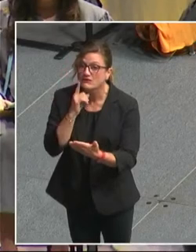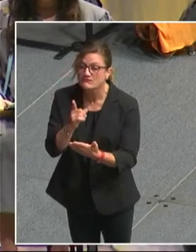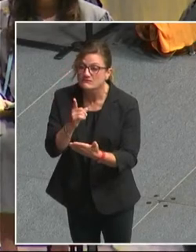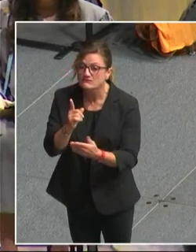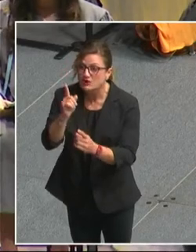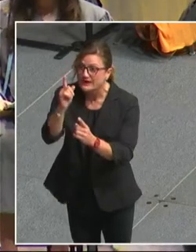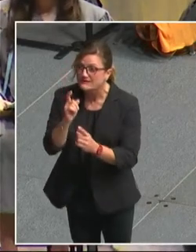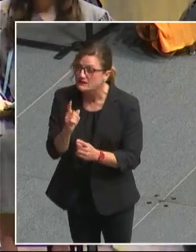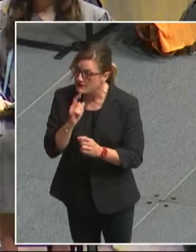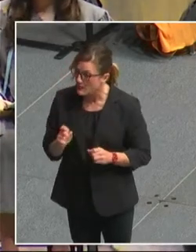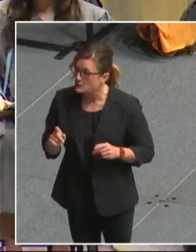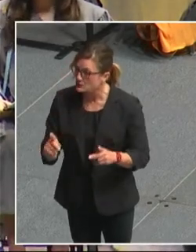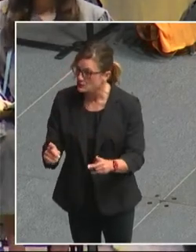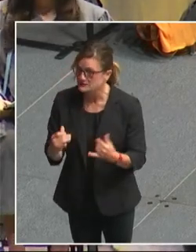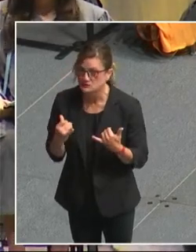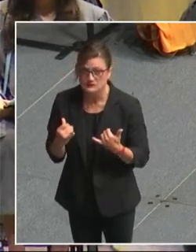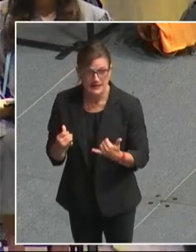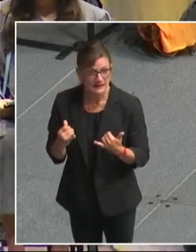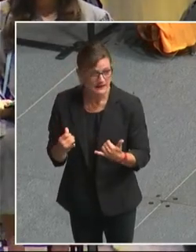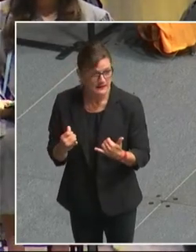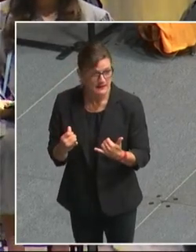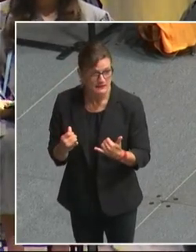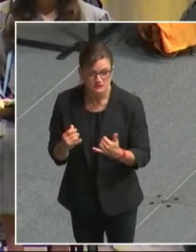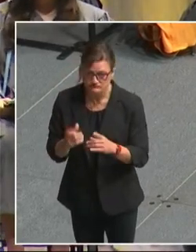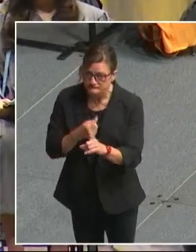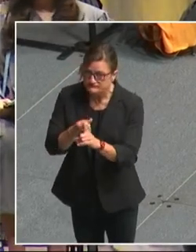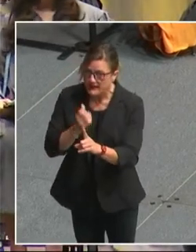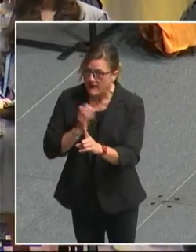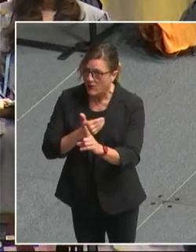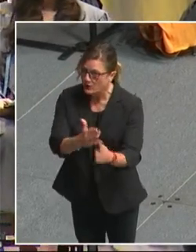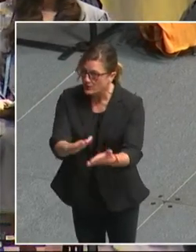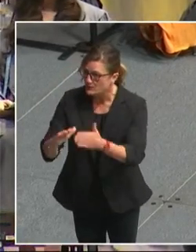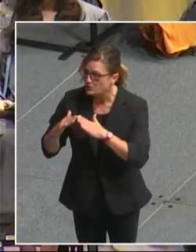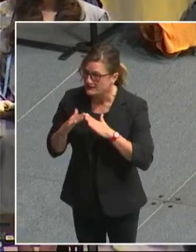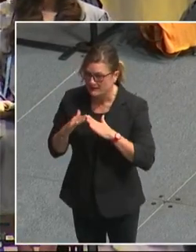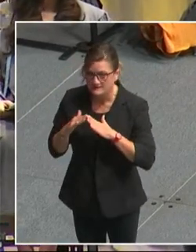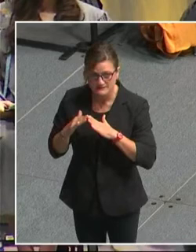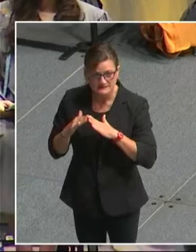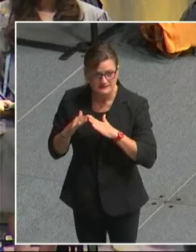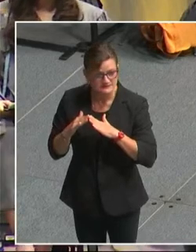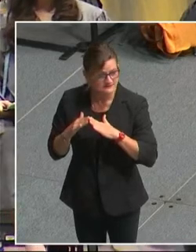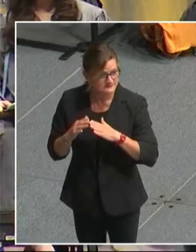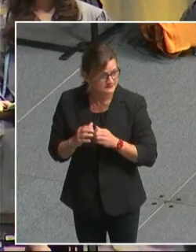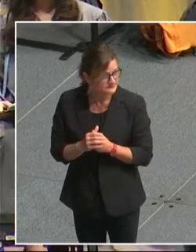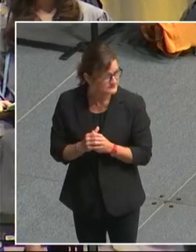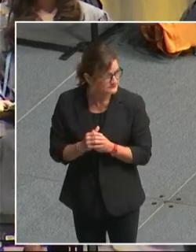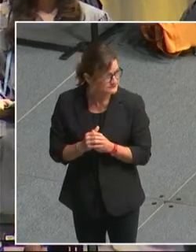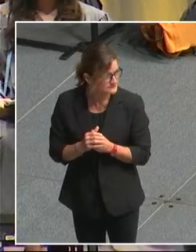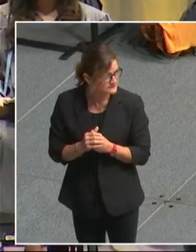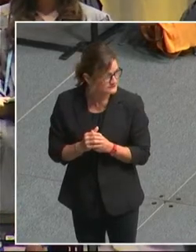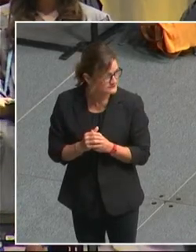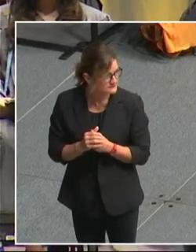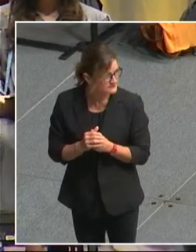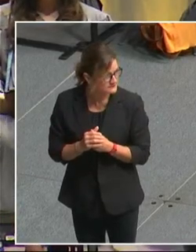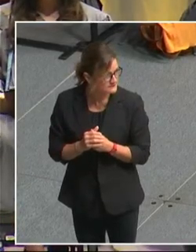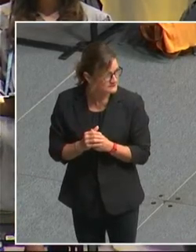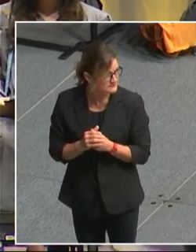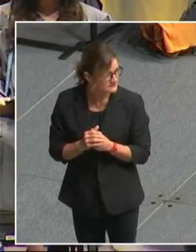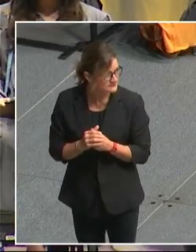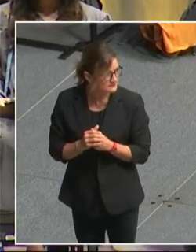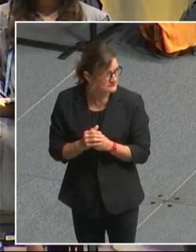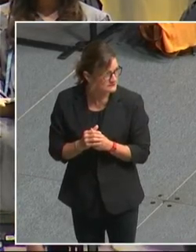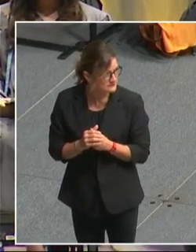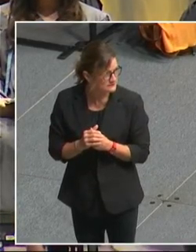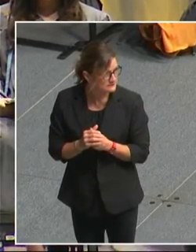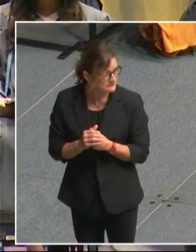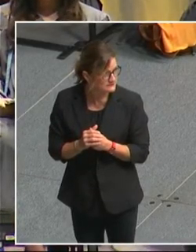the opportunity to build our community with these young men and women. Though soon